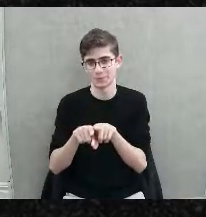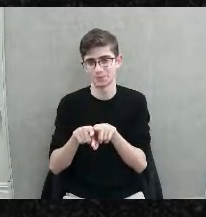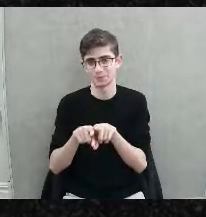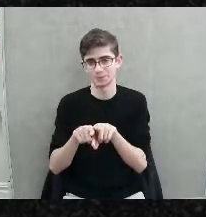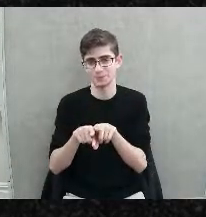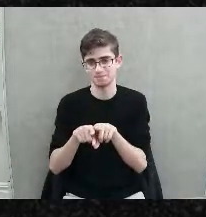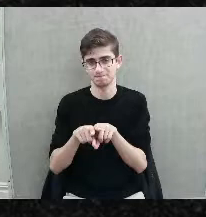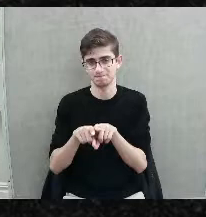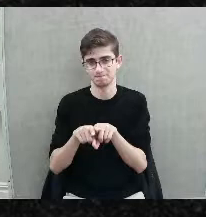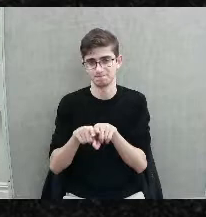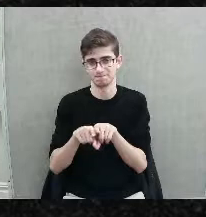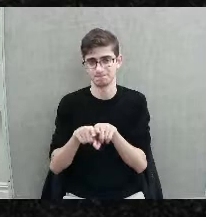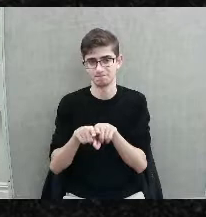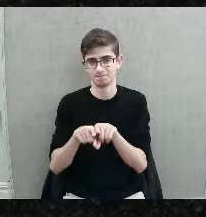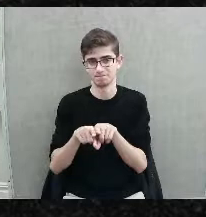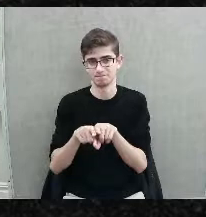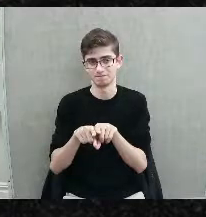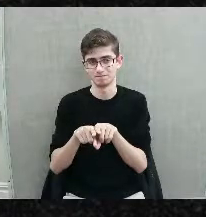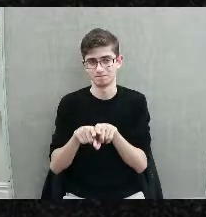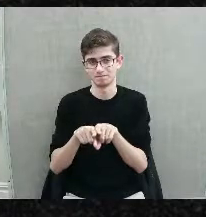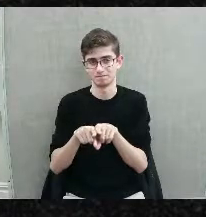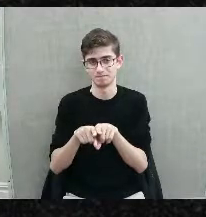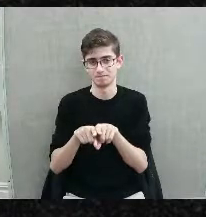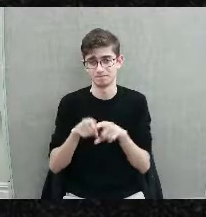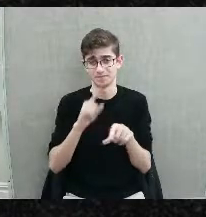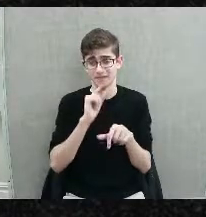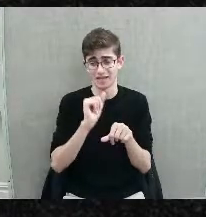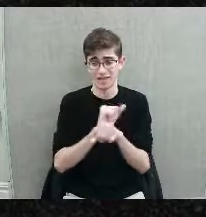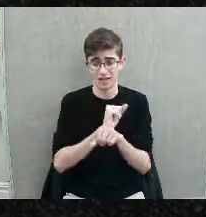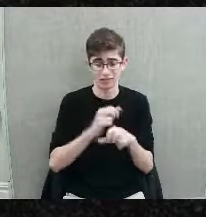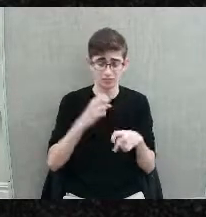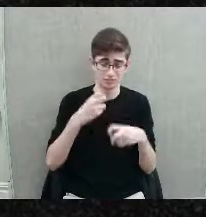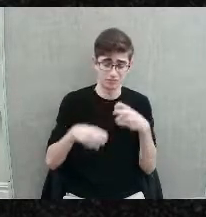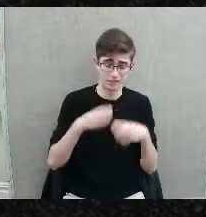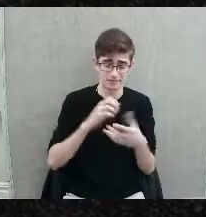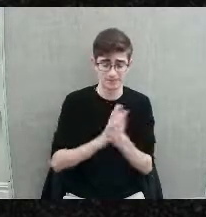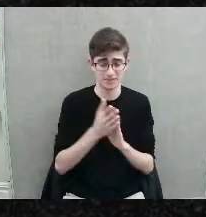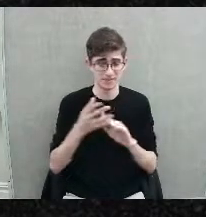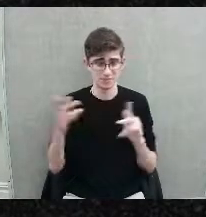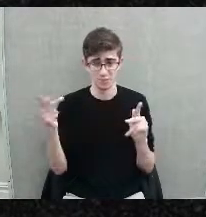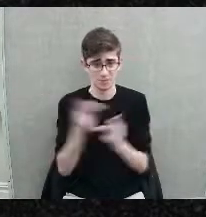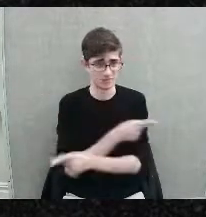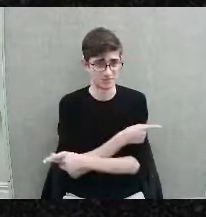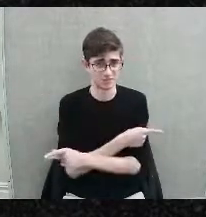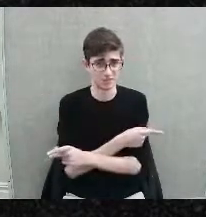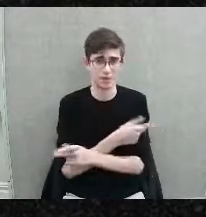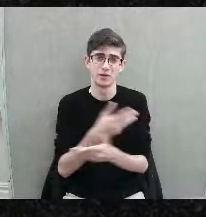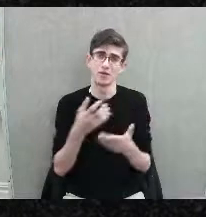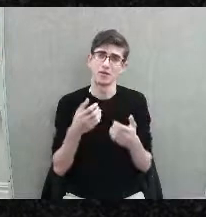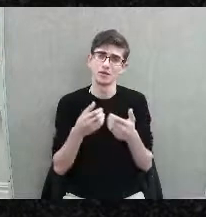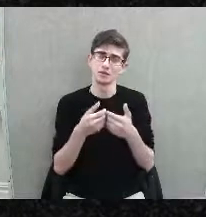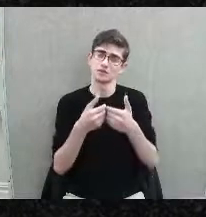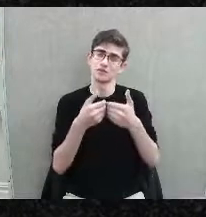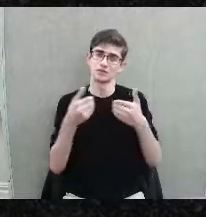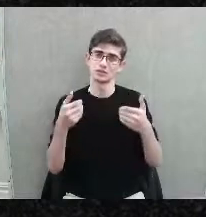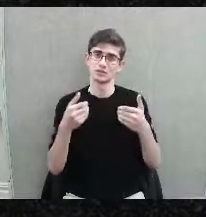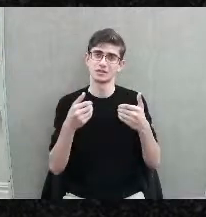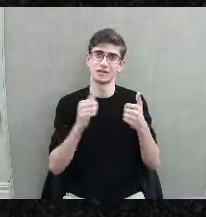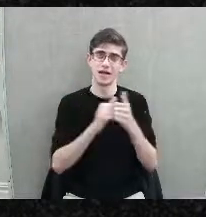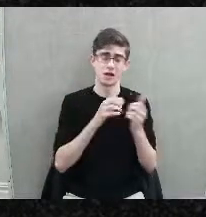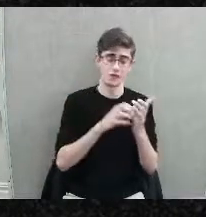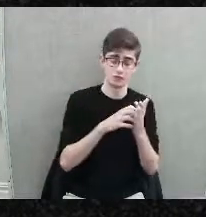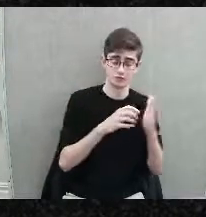exacerbates actual precarities, you know. So we wanted to sort of make some distinctions between these representations of vulnerability as well